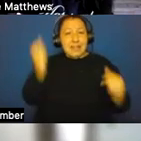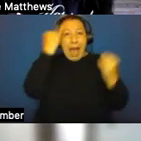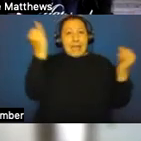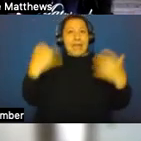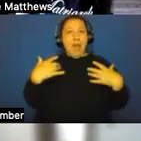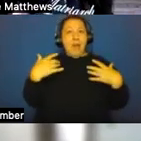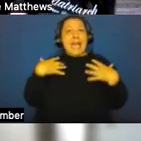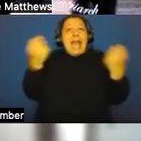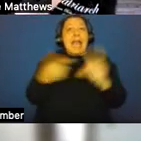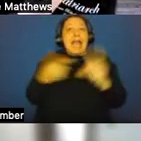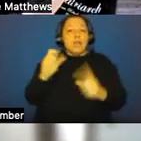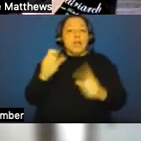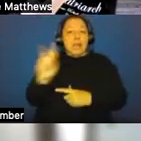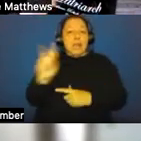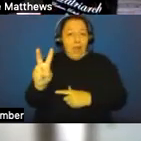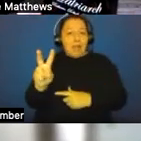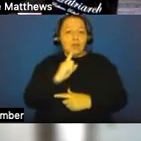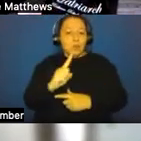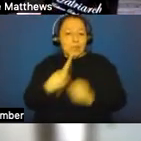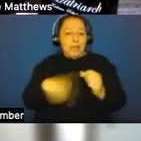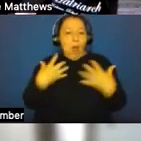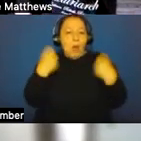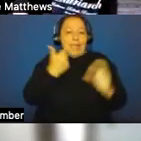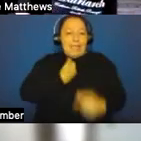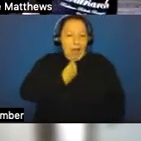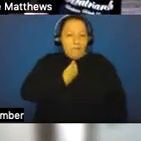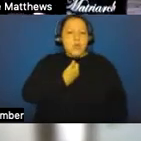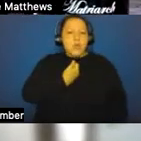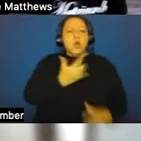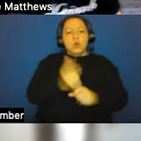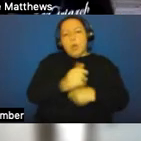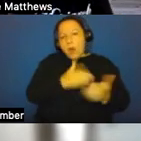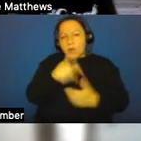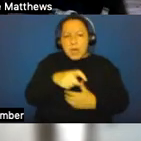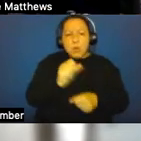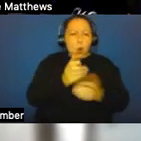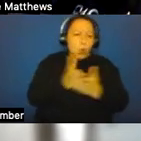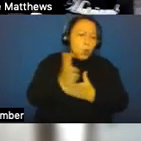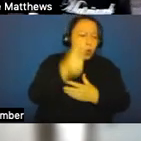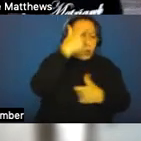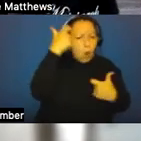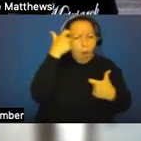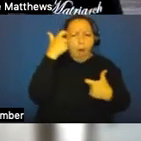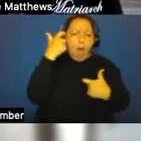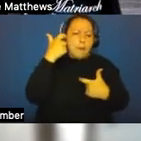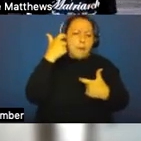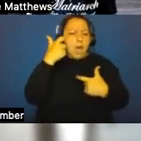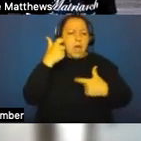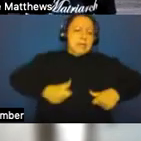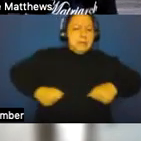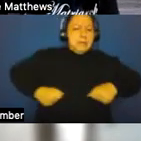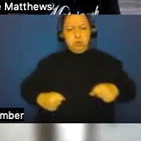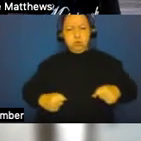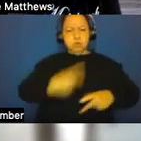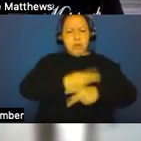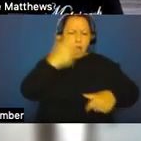right? Like you get what you need, you work through your trauma, you pick yourself up by your bootstraps and you move on with your life, you know,